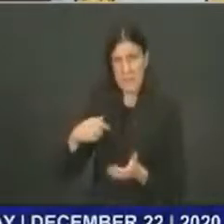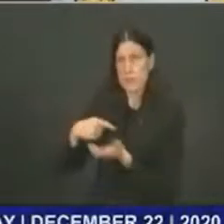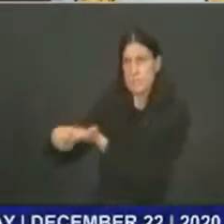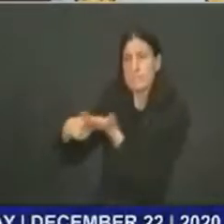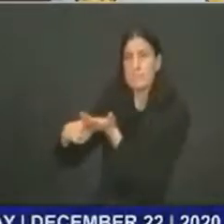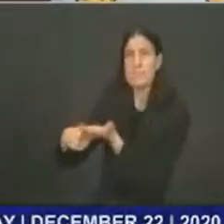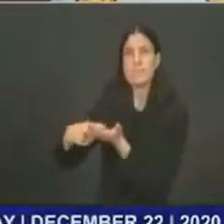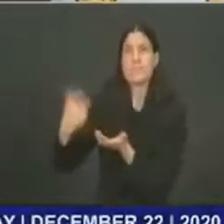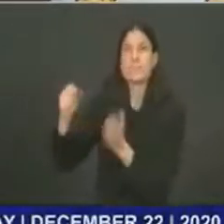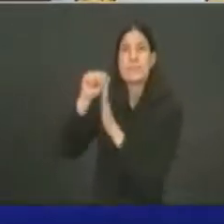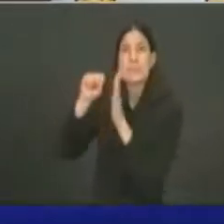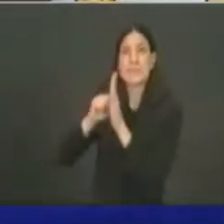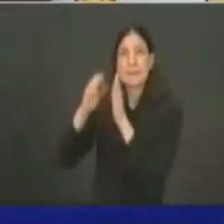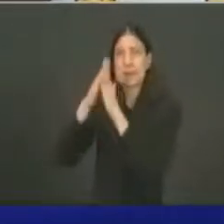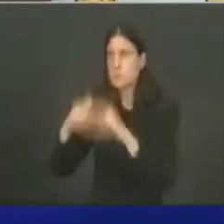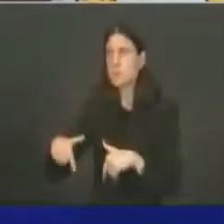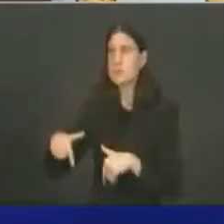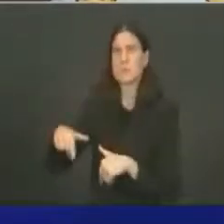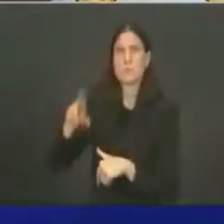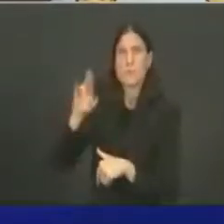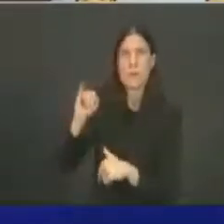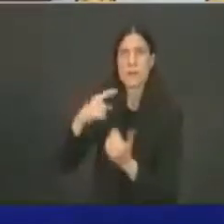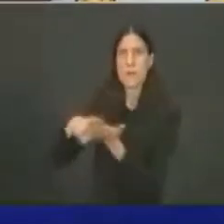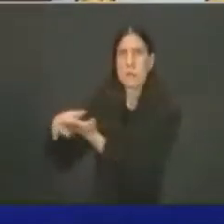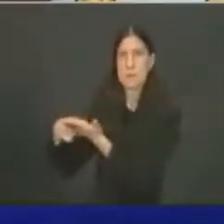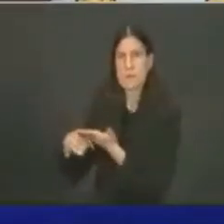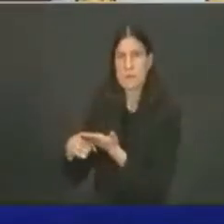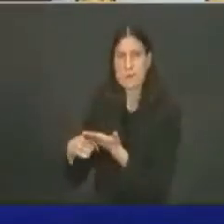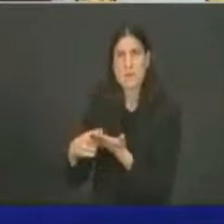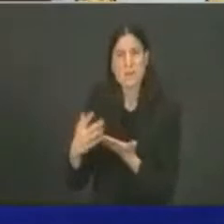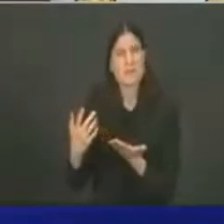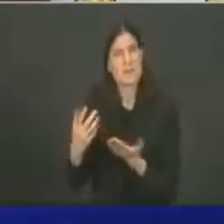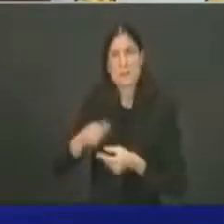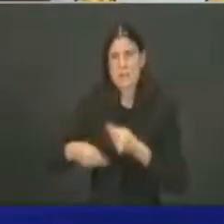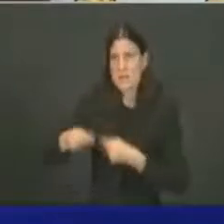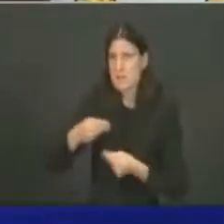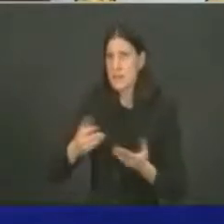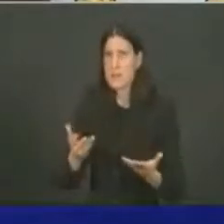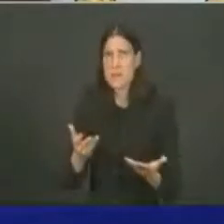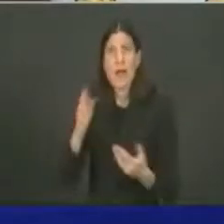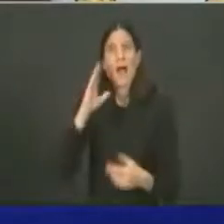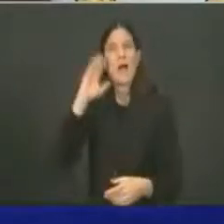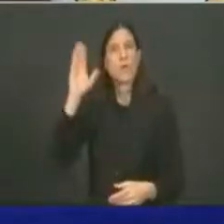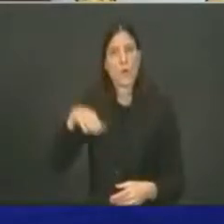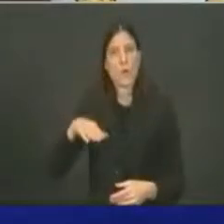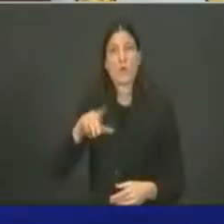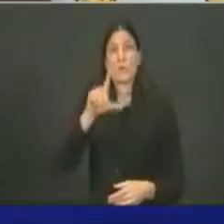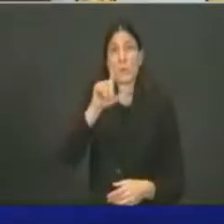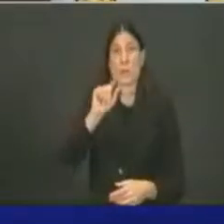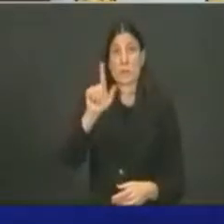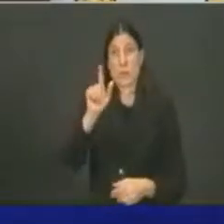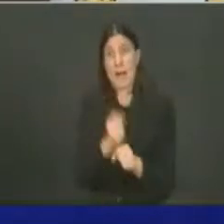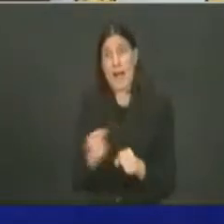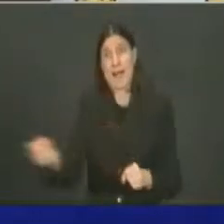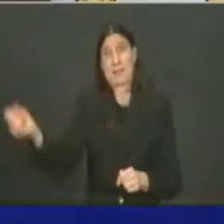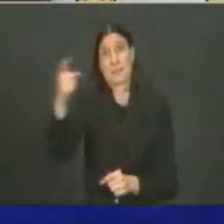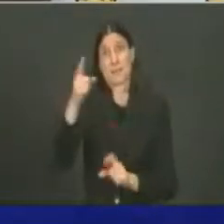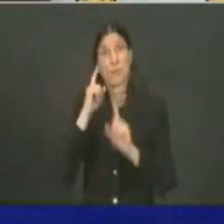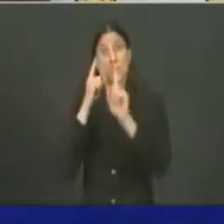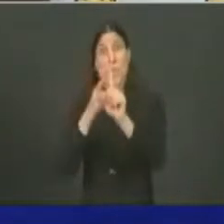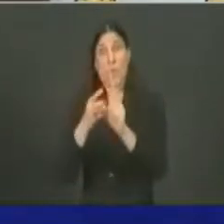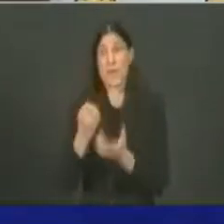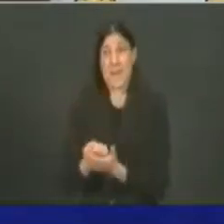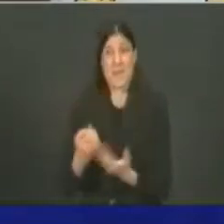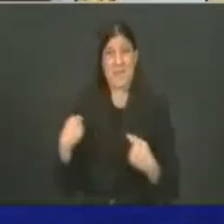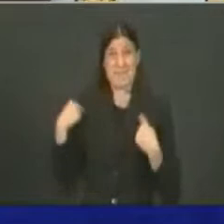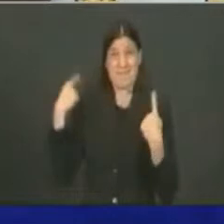next year is a year of rebuilding, right? 2021 is a year of rebuilding. And I think, like I said before, we need to be as creative as